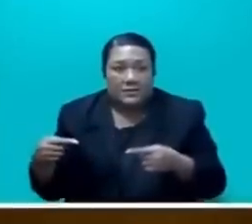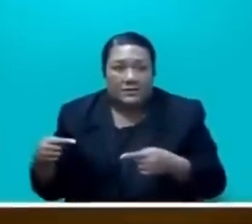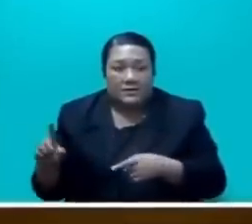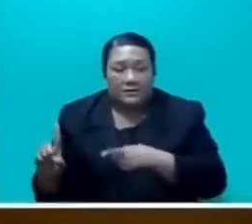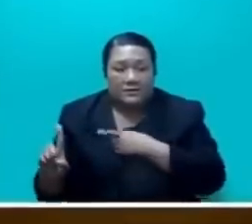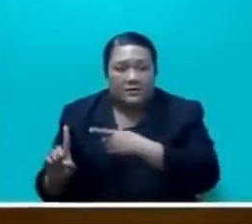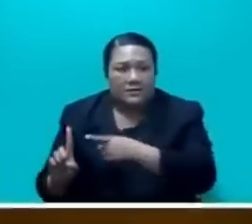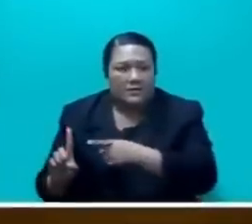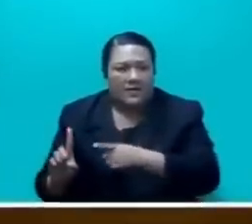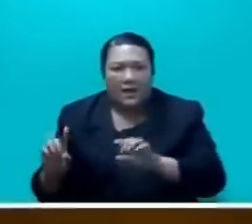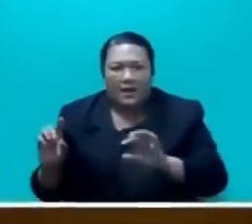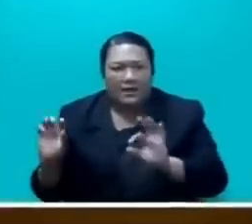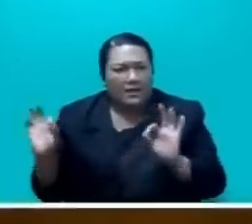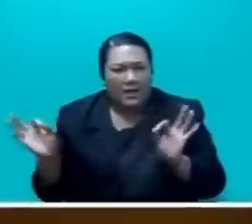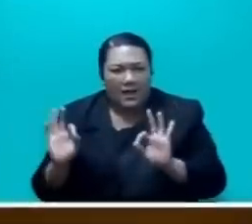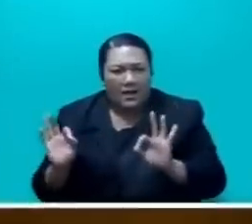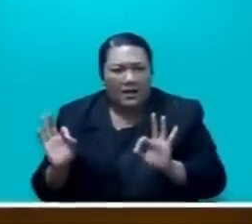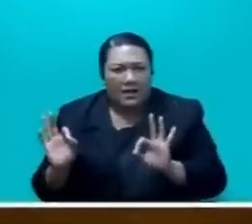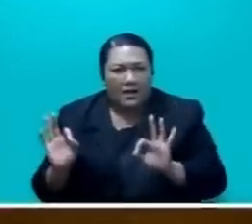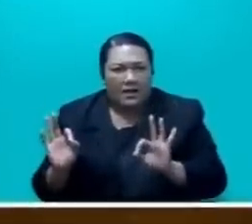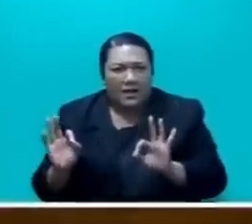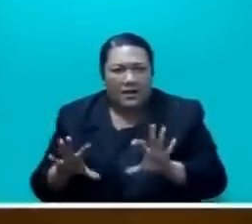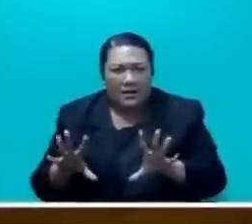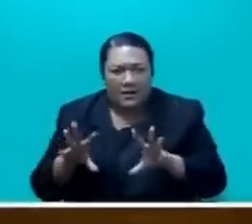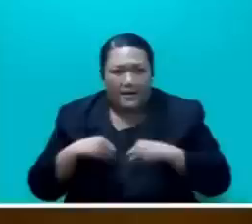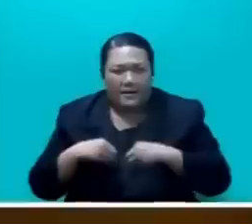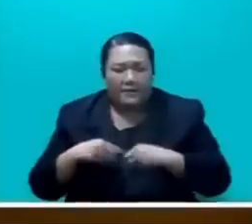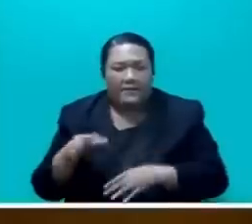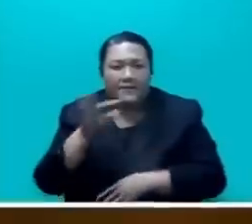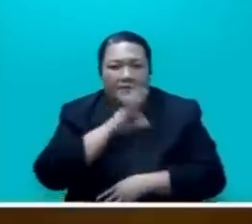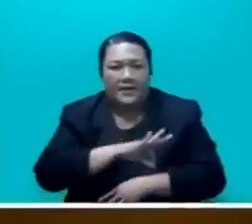does not have or will not get any benefit.